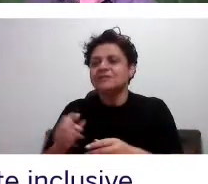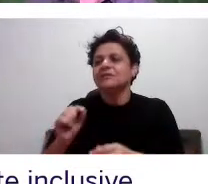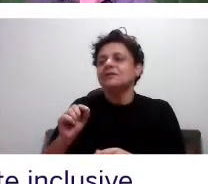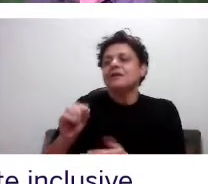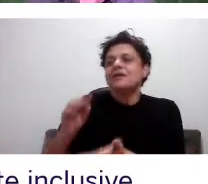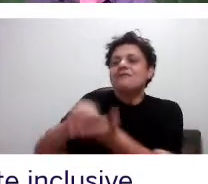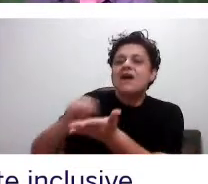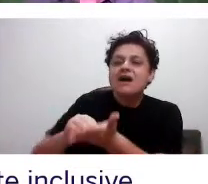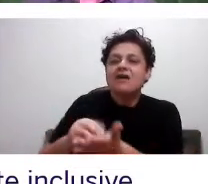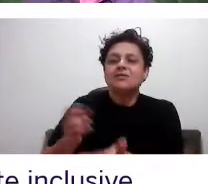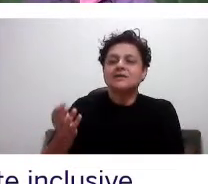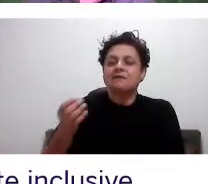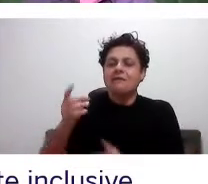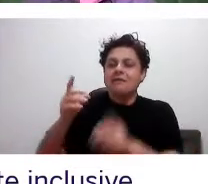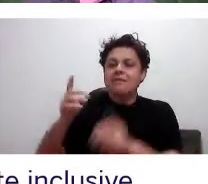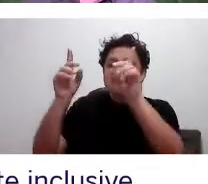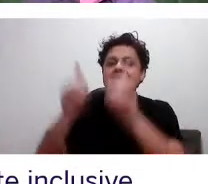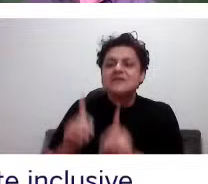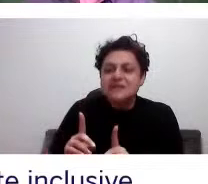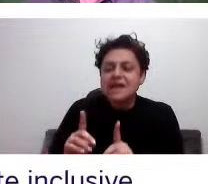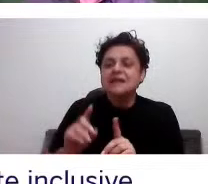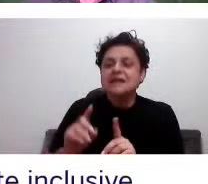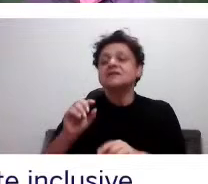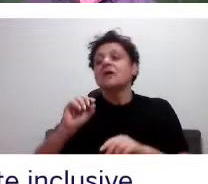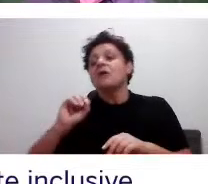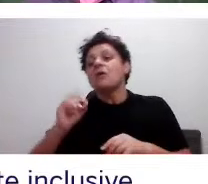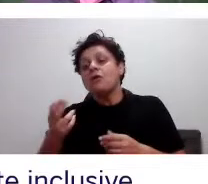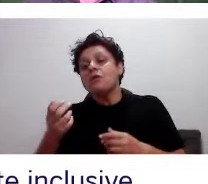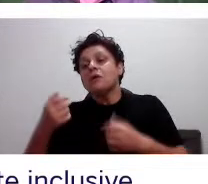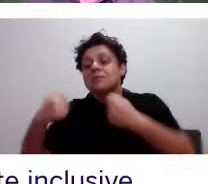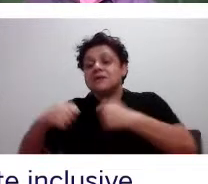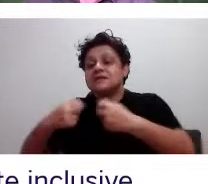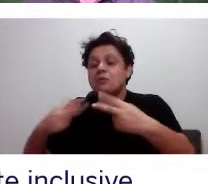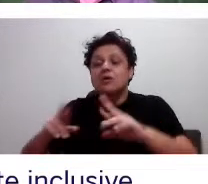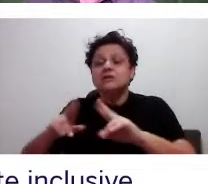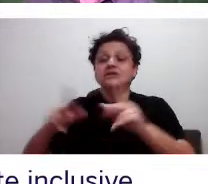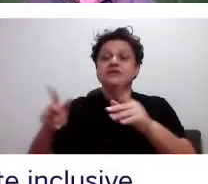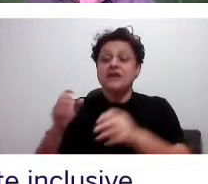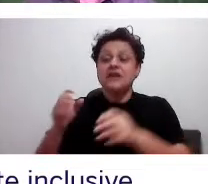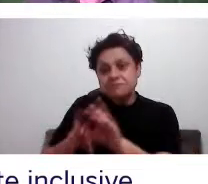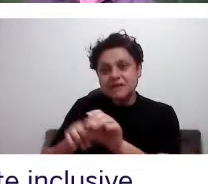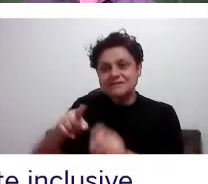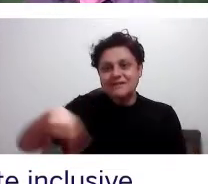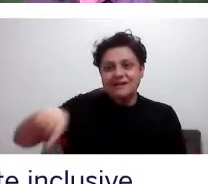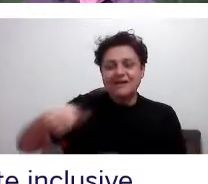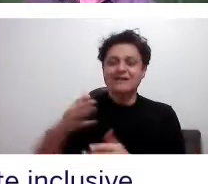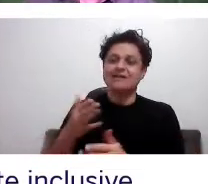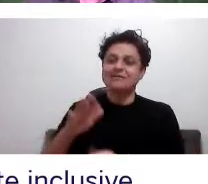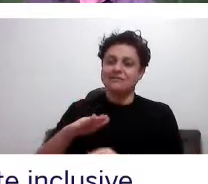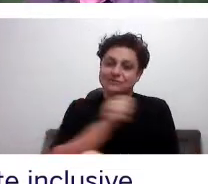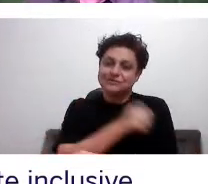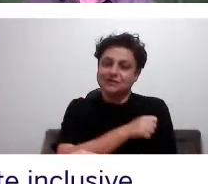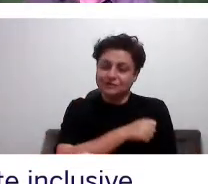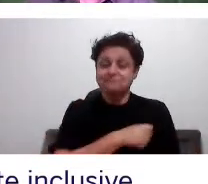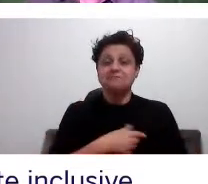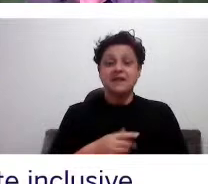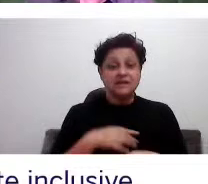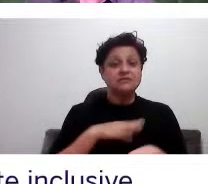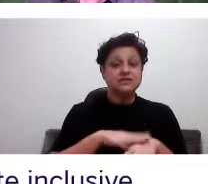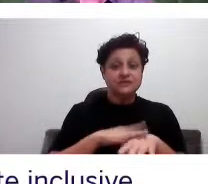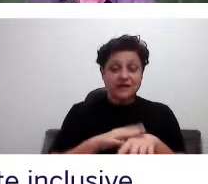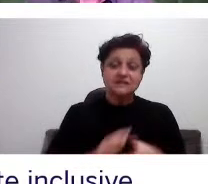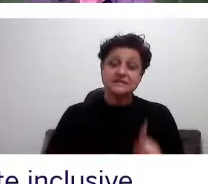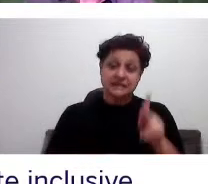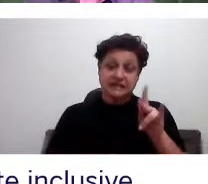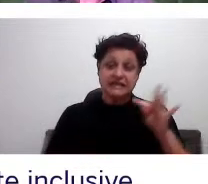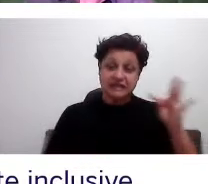educational needs. The toolkit was framed as a series of practical, inclusive teaching